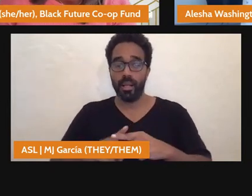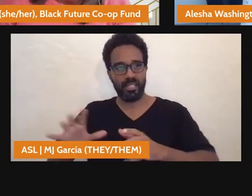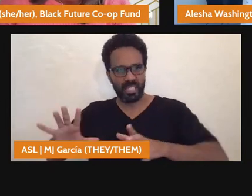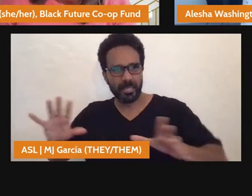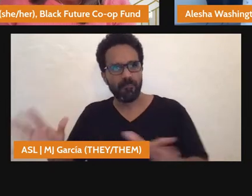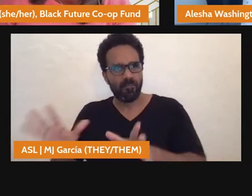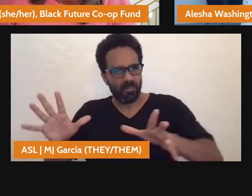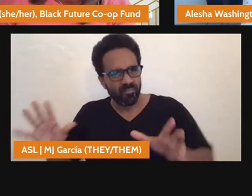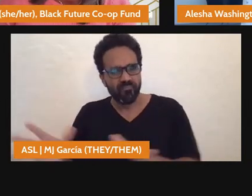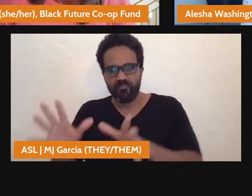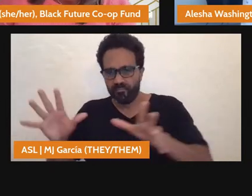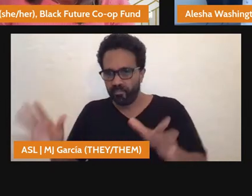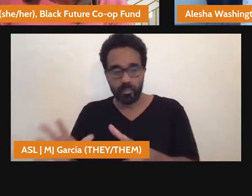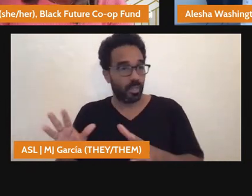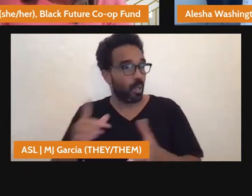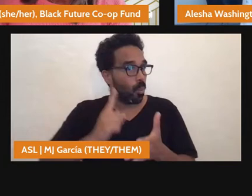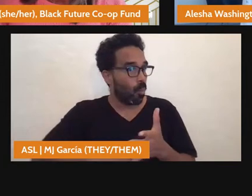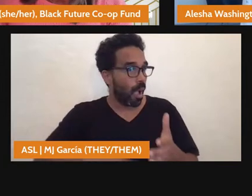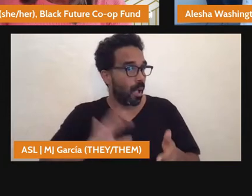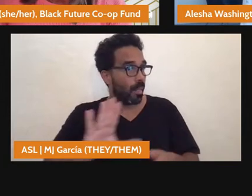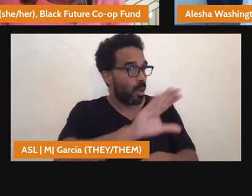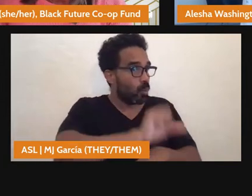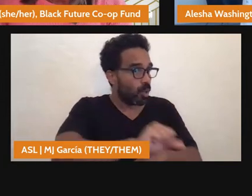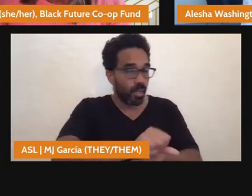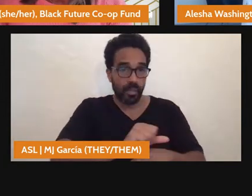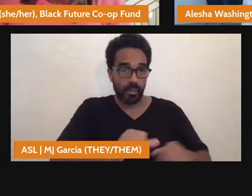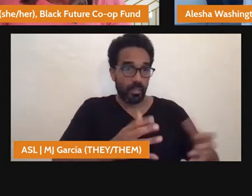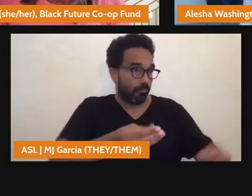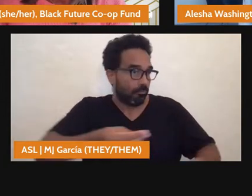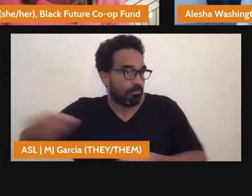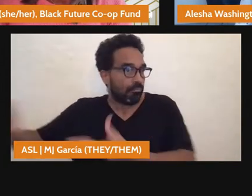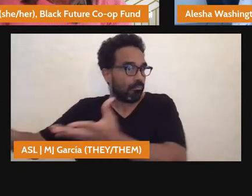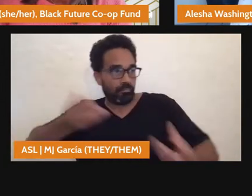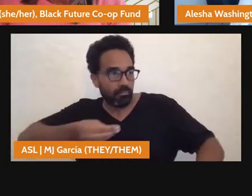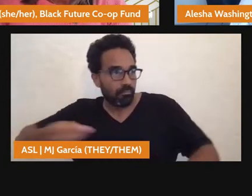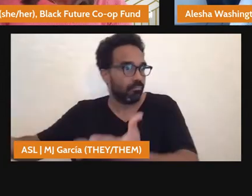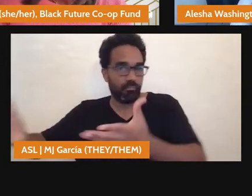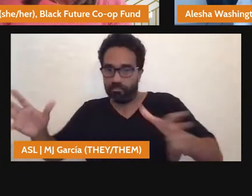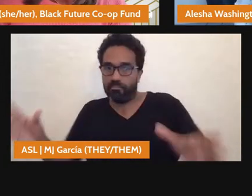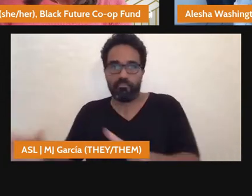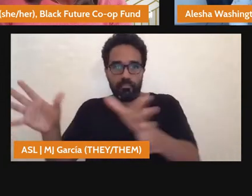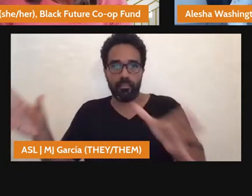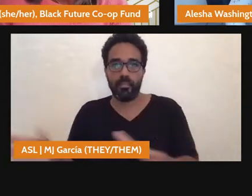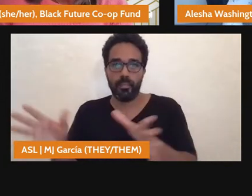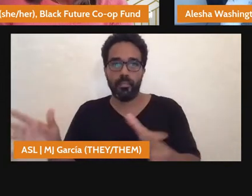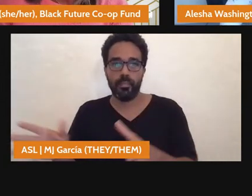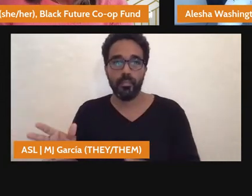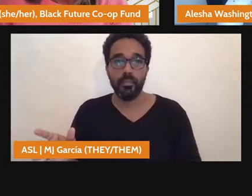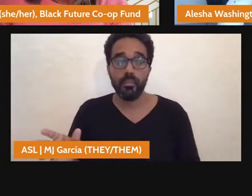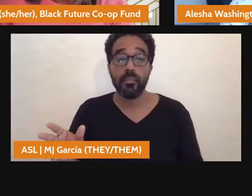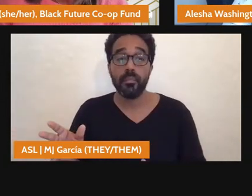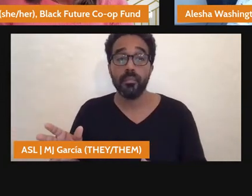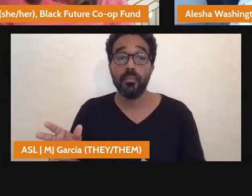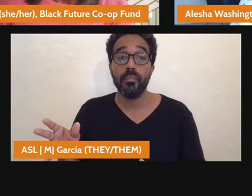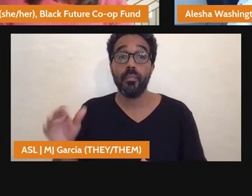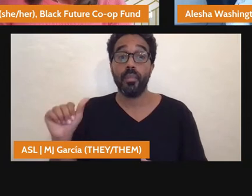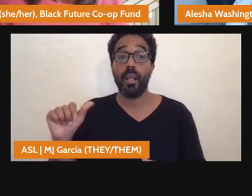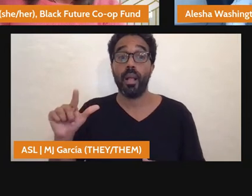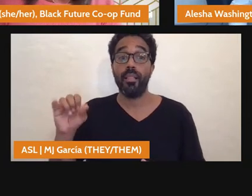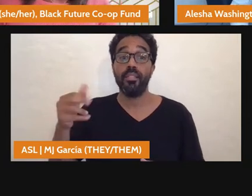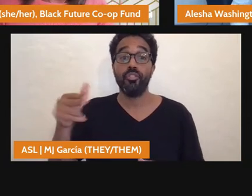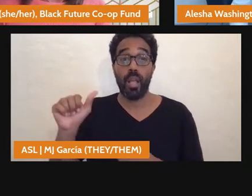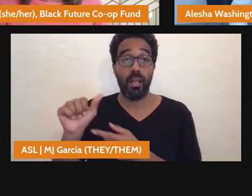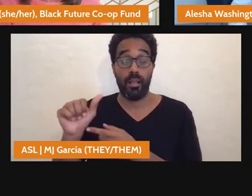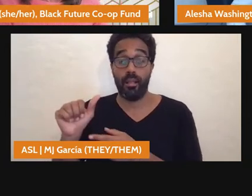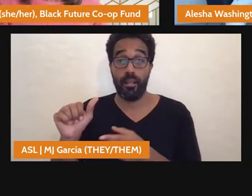work and those strategies. Yeah, I'm gonna underscore the humility thing. I mean, I think I would just say it more bluntly